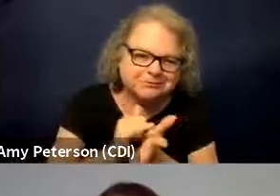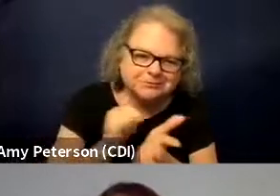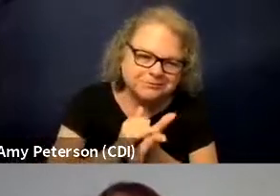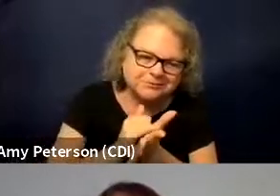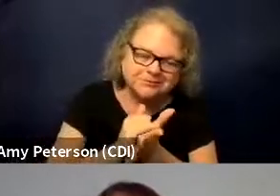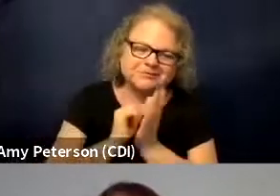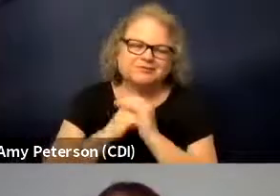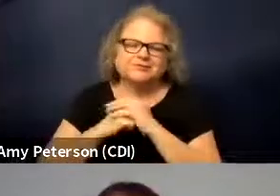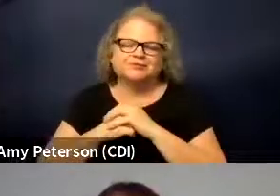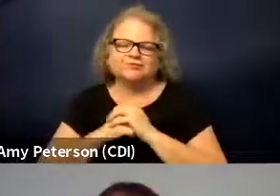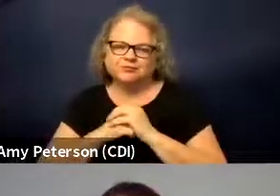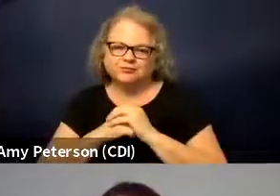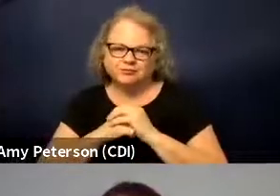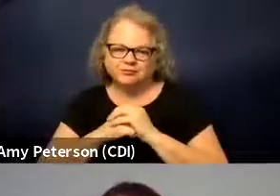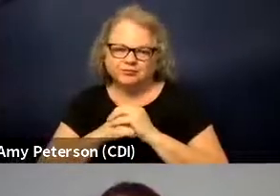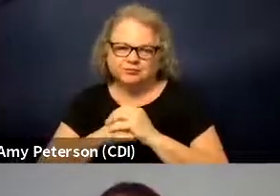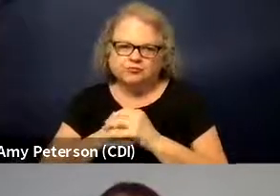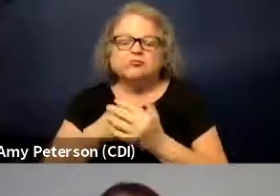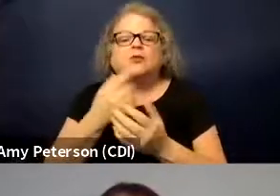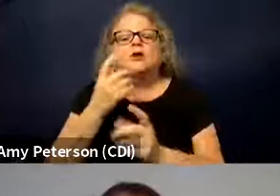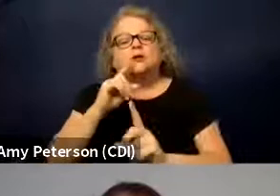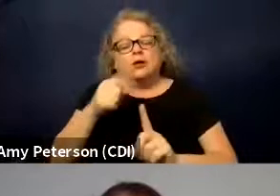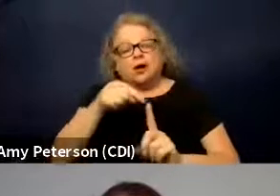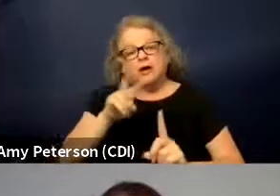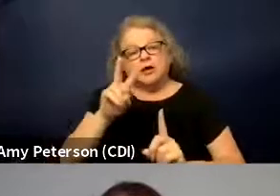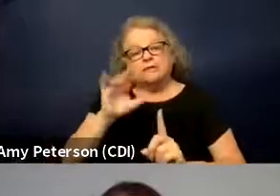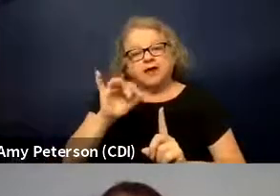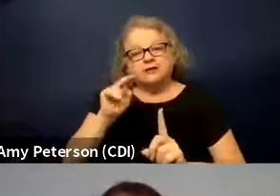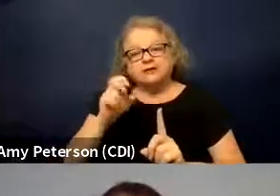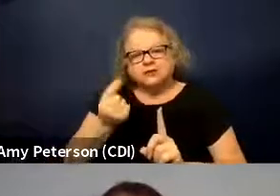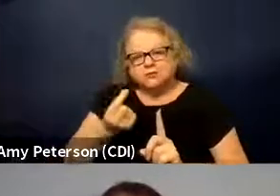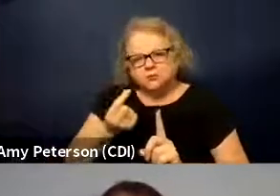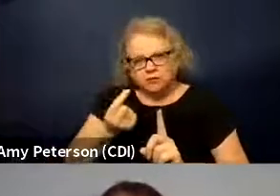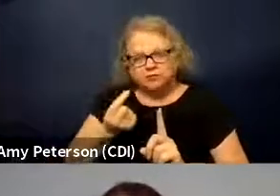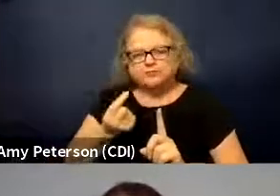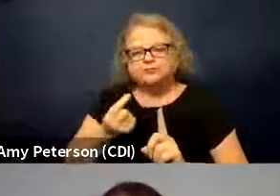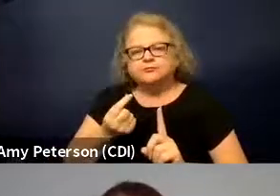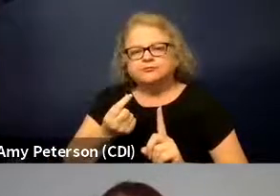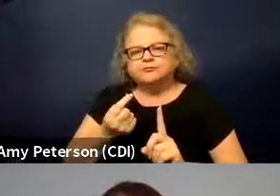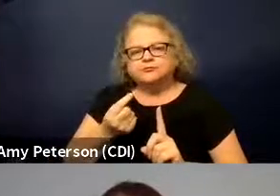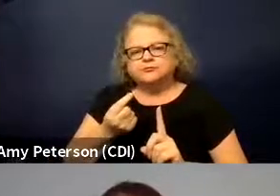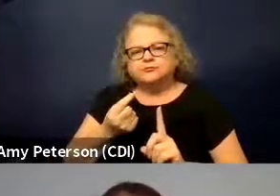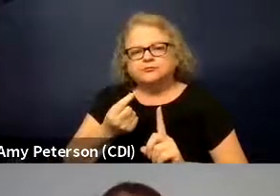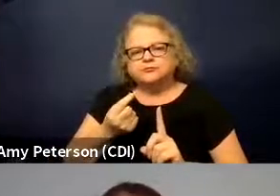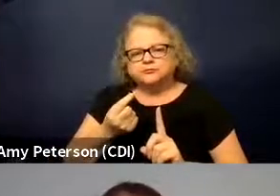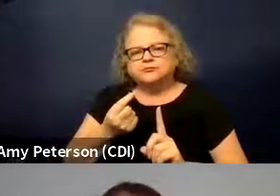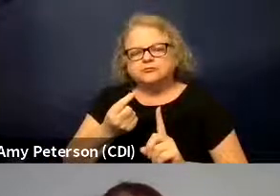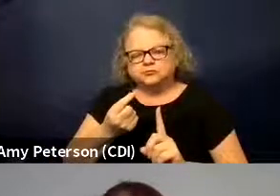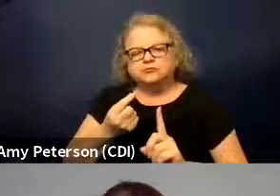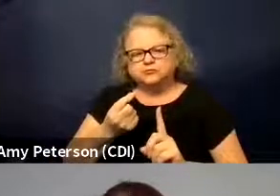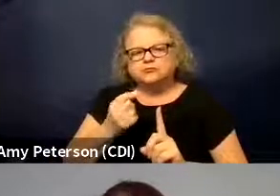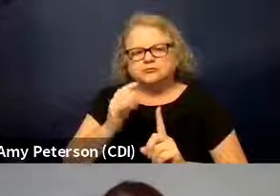Instead, the way vaccines work is to stimulate your immune system so that it